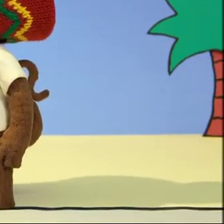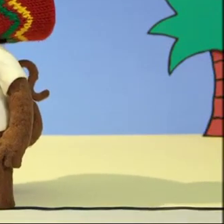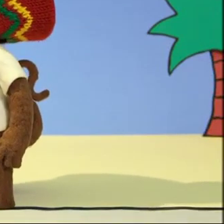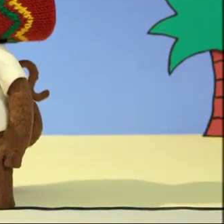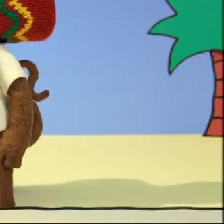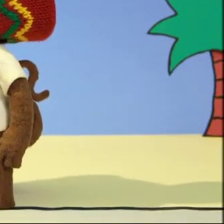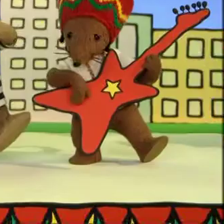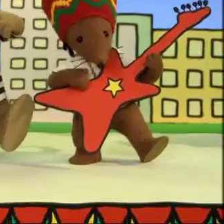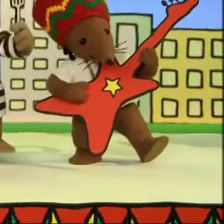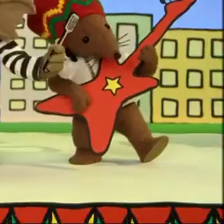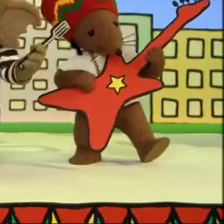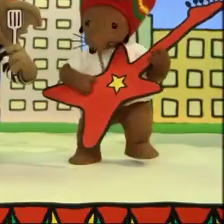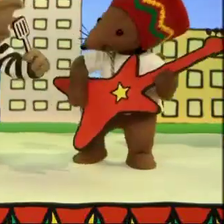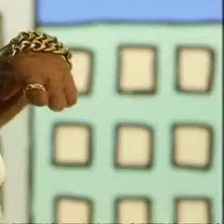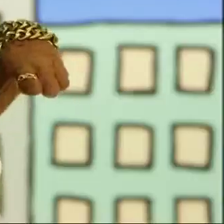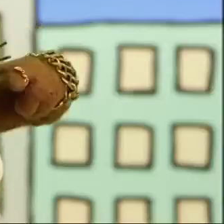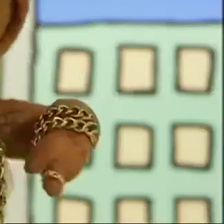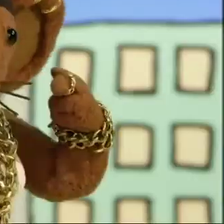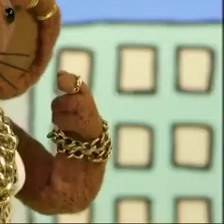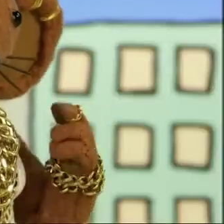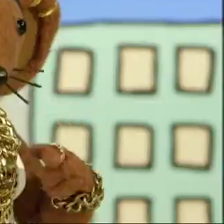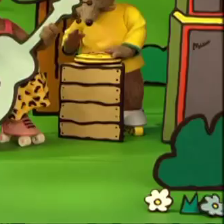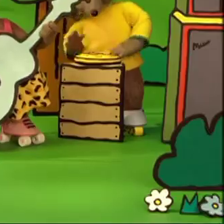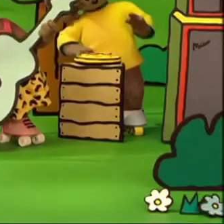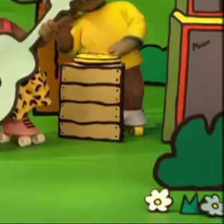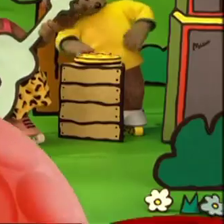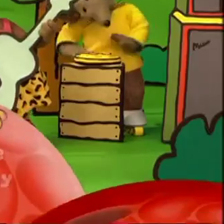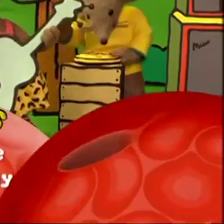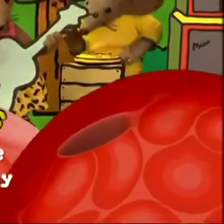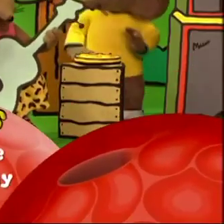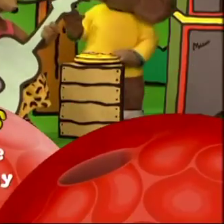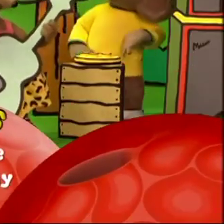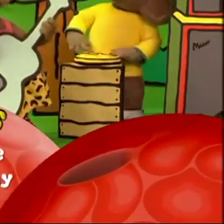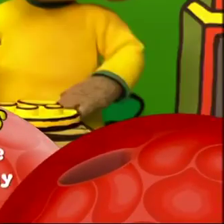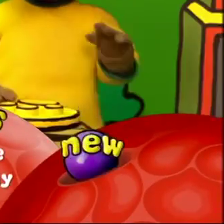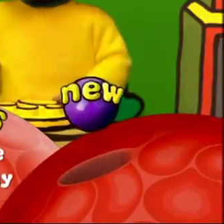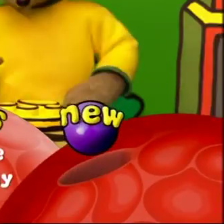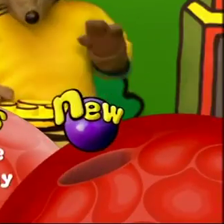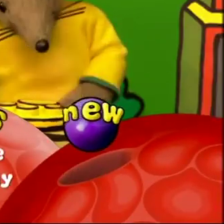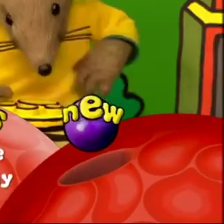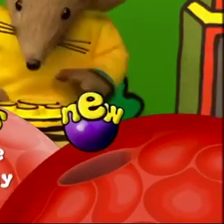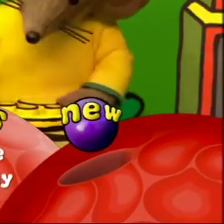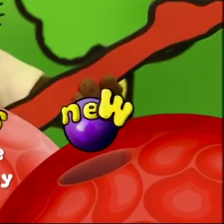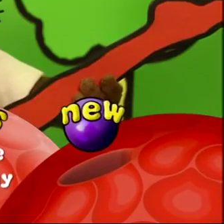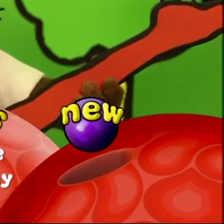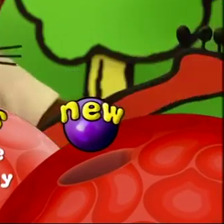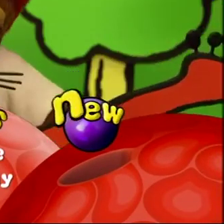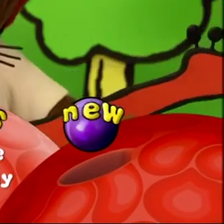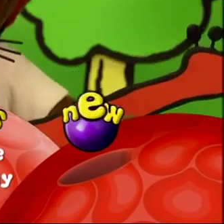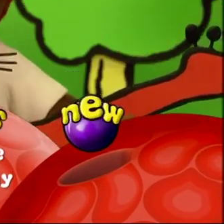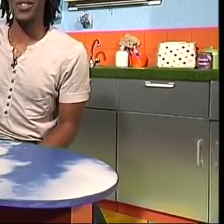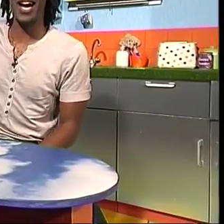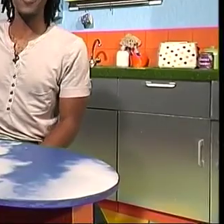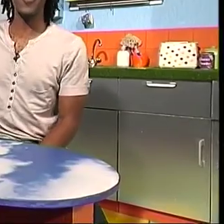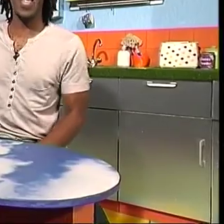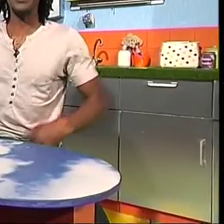wicked plan. Brand new and boom-bastic. Rasta Mouse starts Monday at 4:40 only on cbeebies.